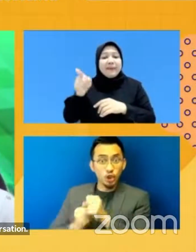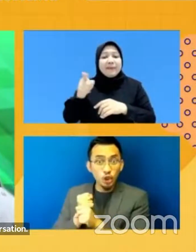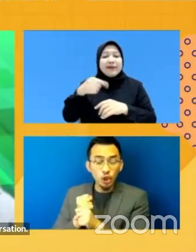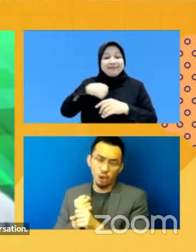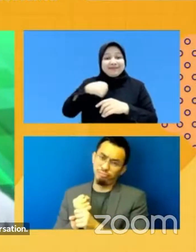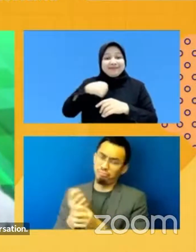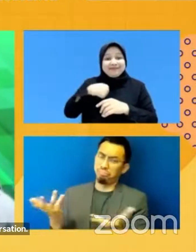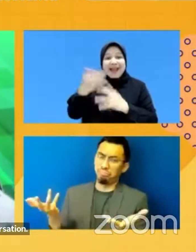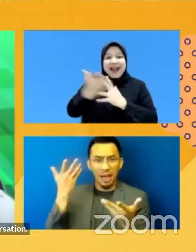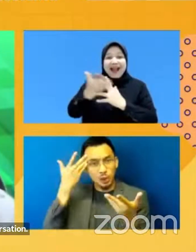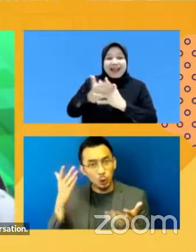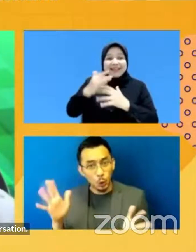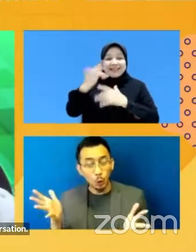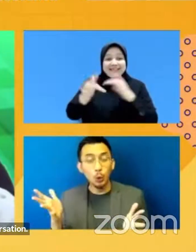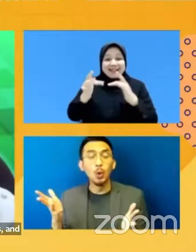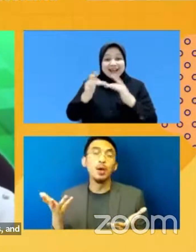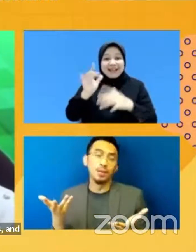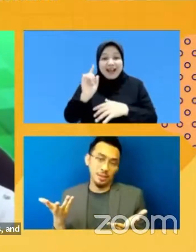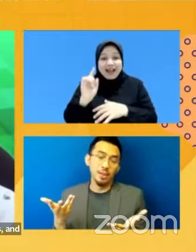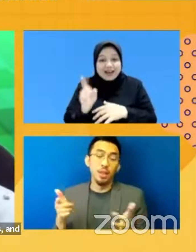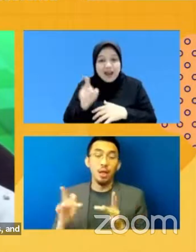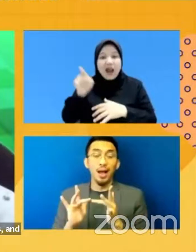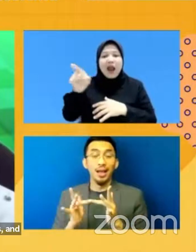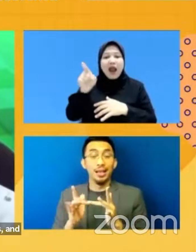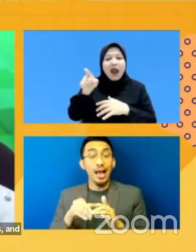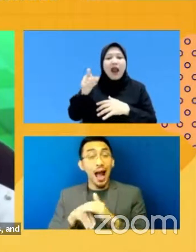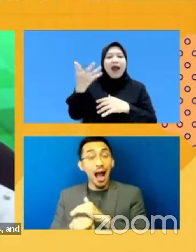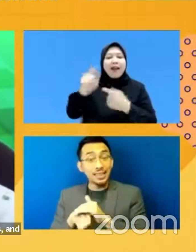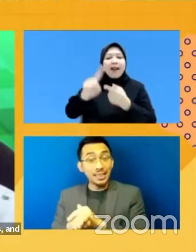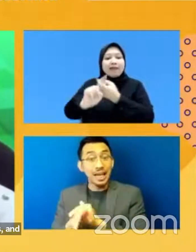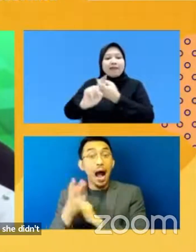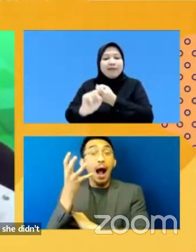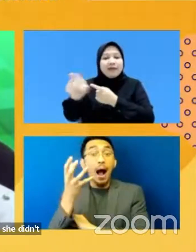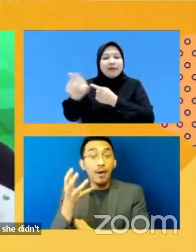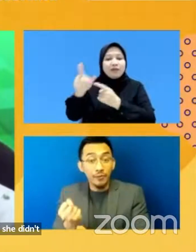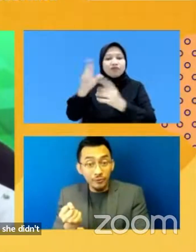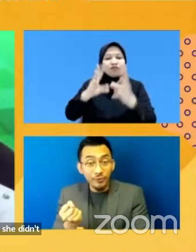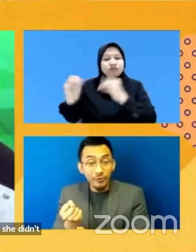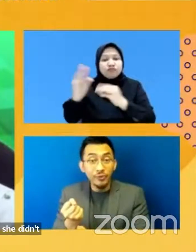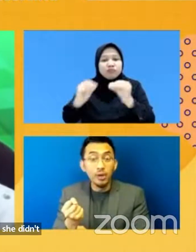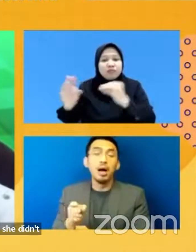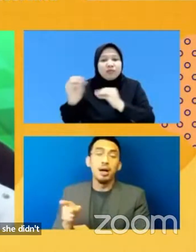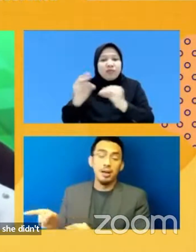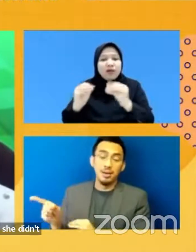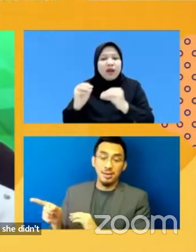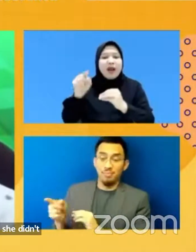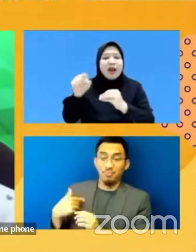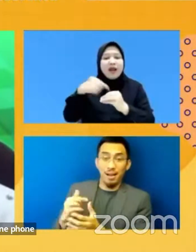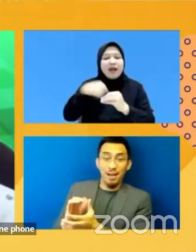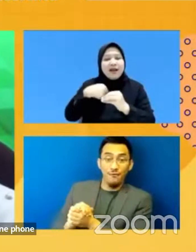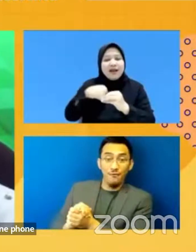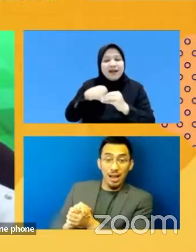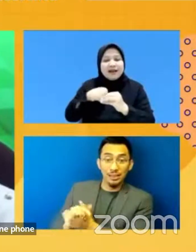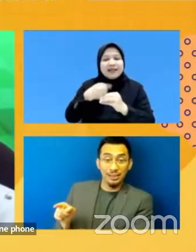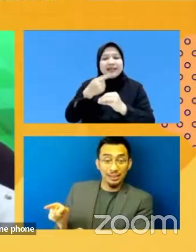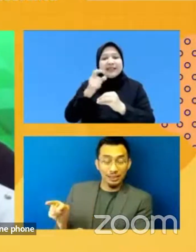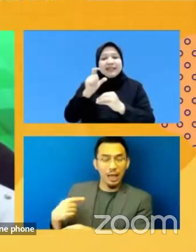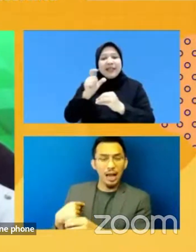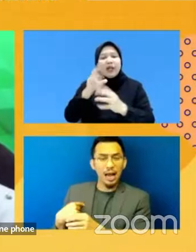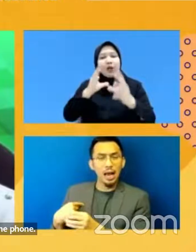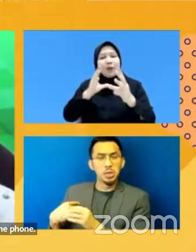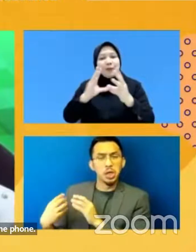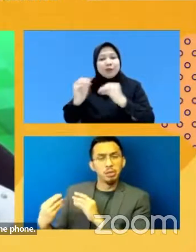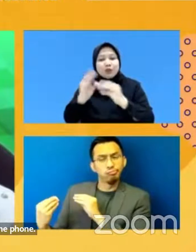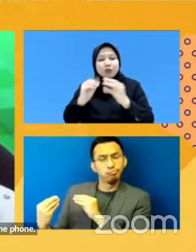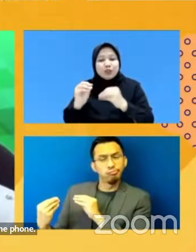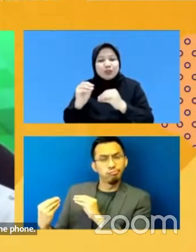talking about these things, and she didn't know that there is something called orgasm for women. So this is very unfortunate when she's almost